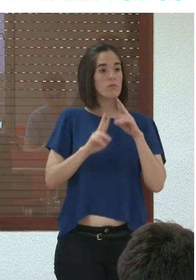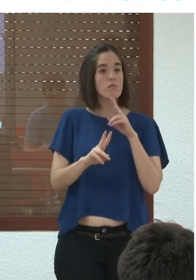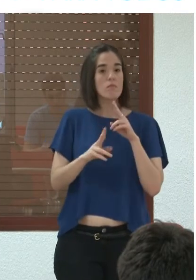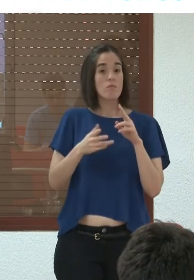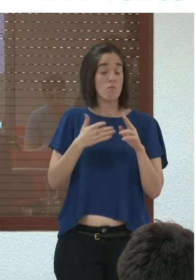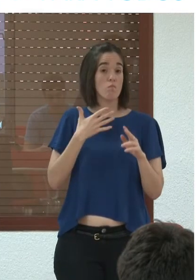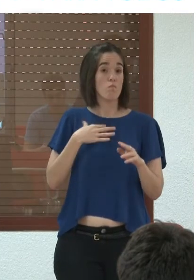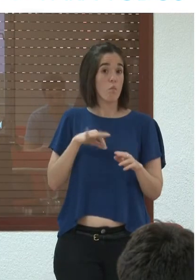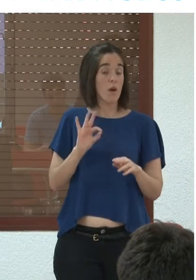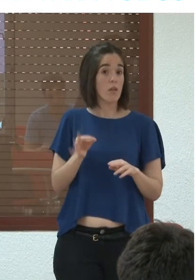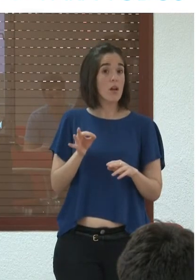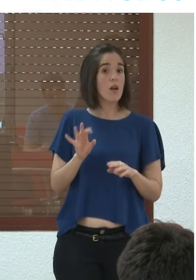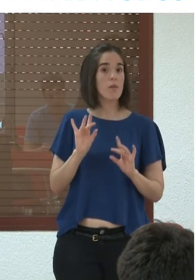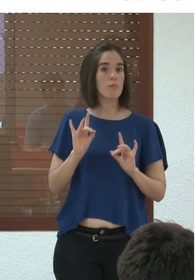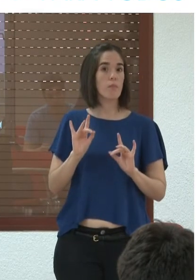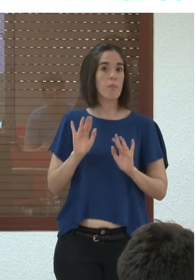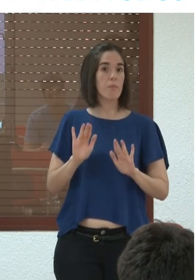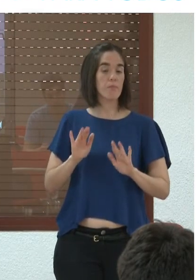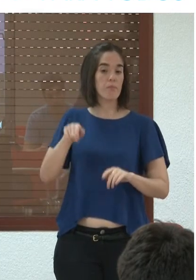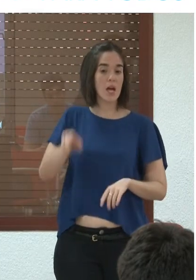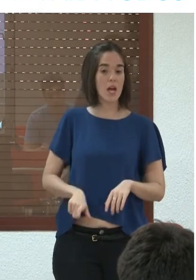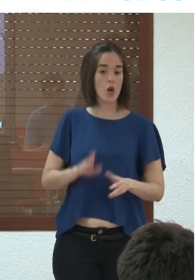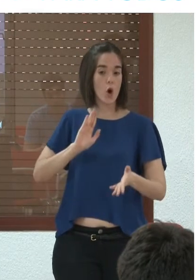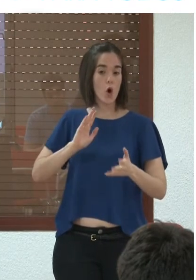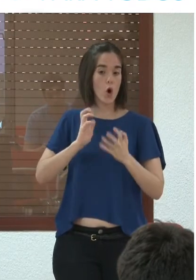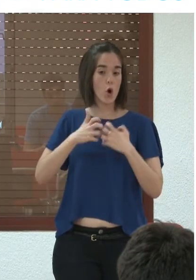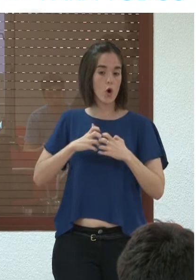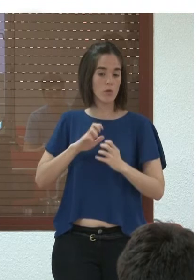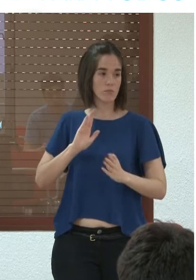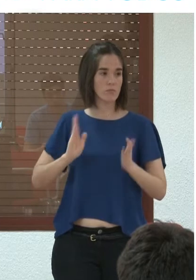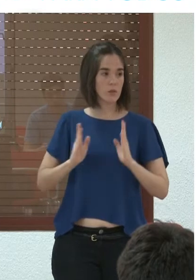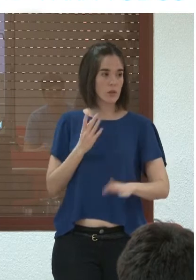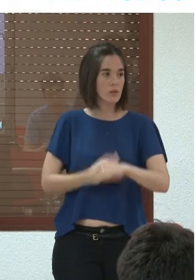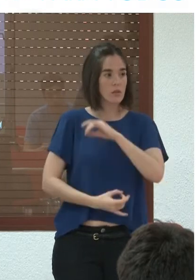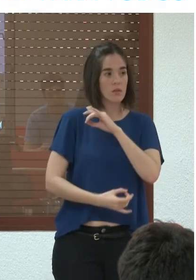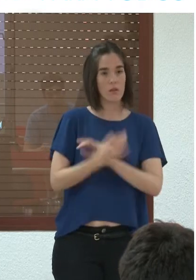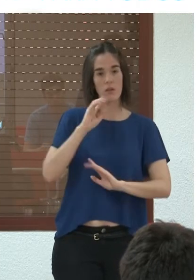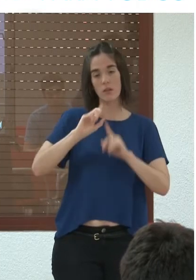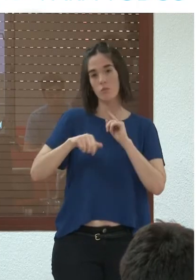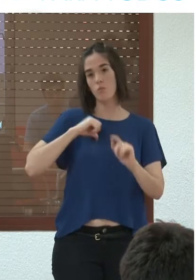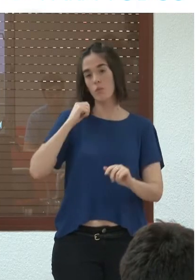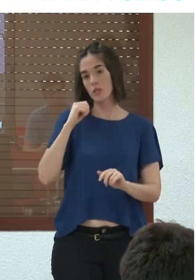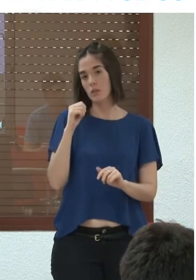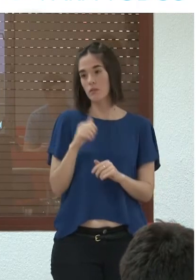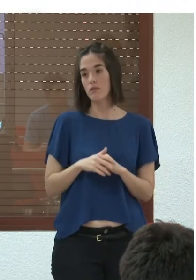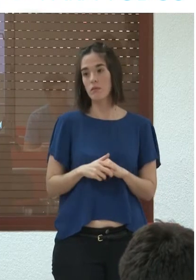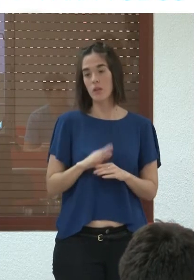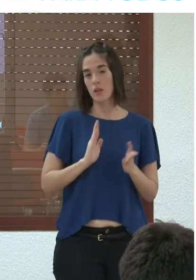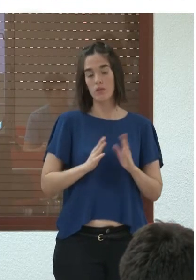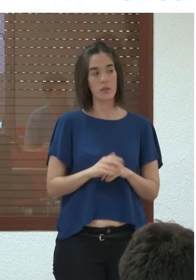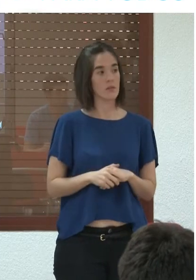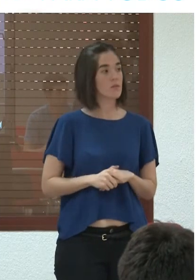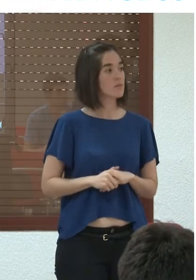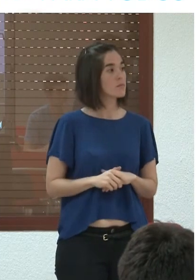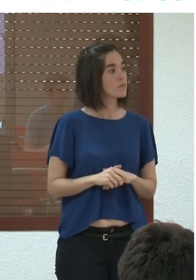cerebral palsy, in order for them to gain more autonomy? It could be done, but that's not the reason why we